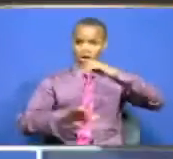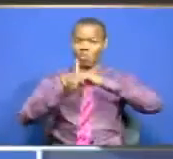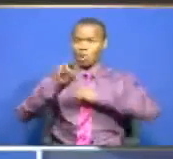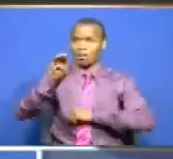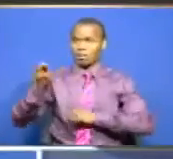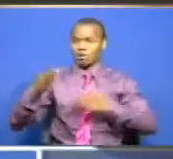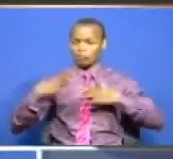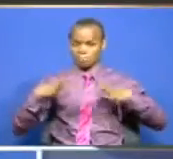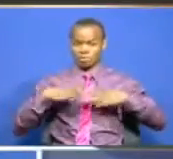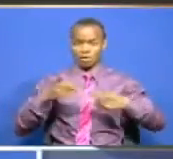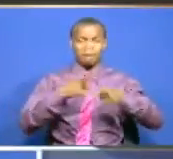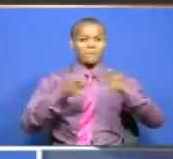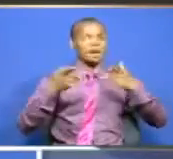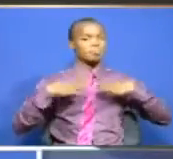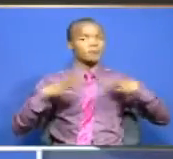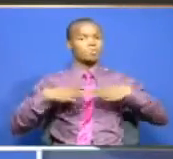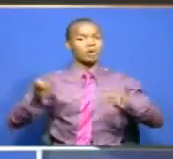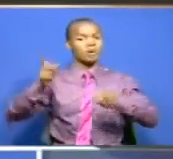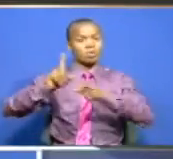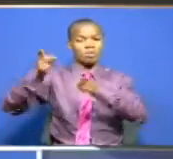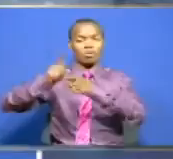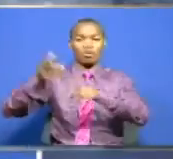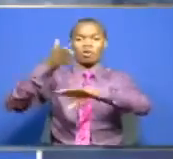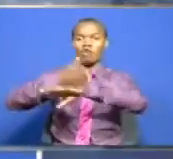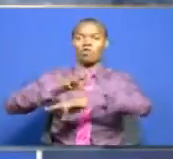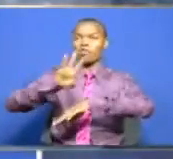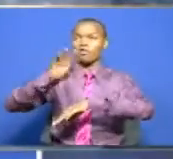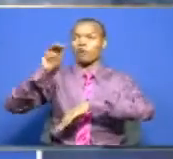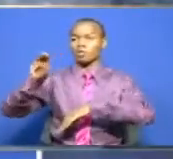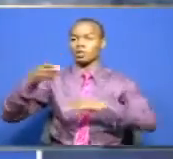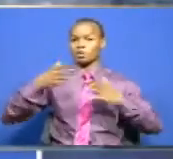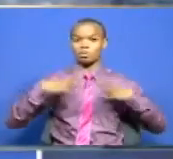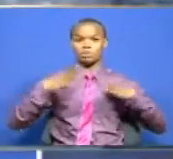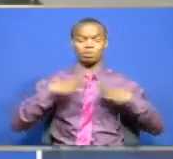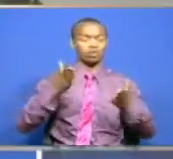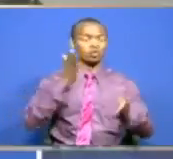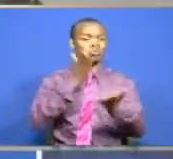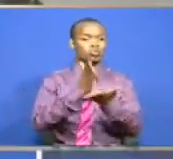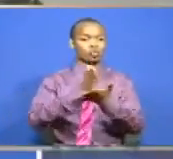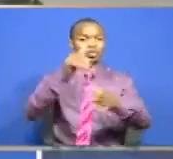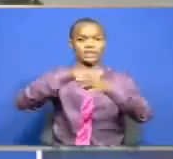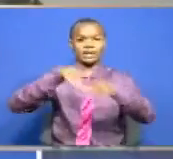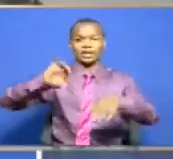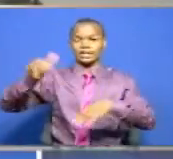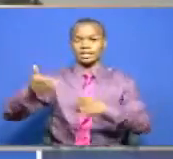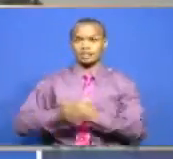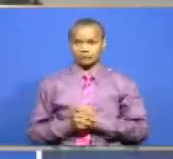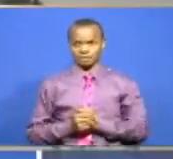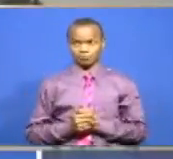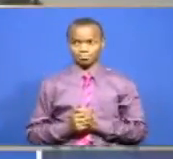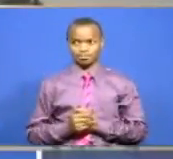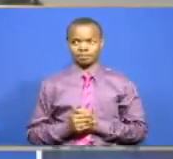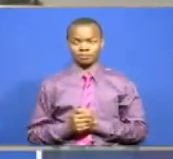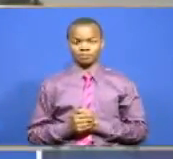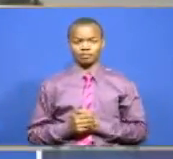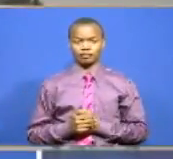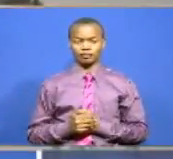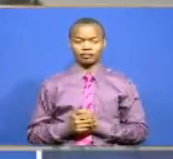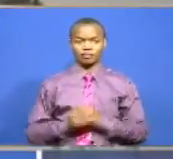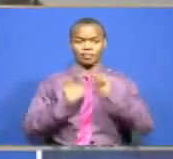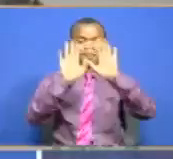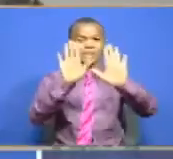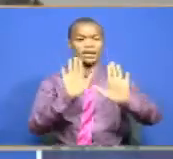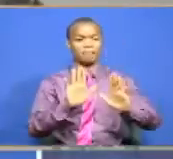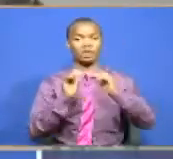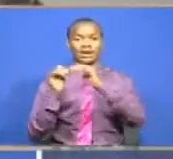has ballooned to more than 4 million residents, overwhelming the city's infrastructure. I think we have to look at it on a community level